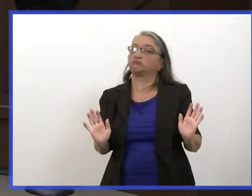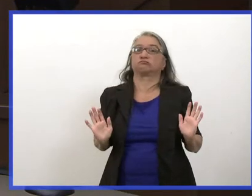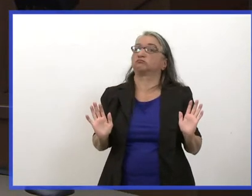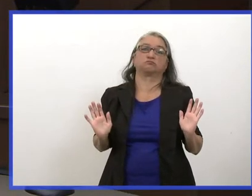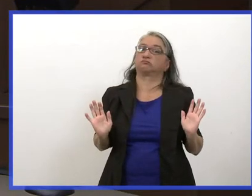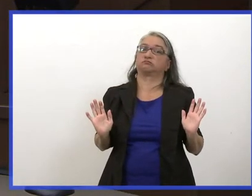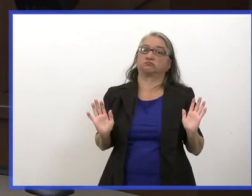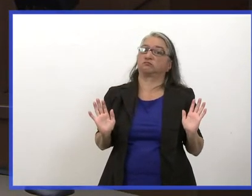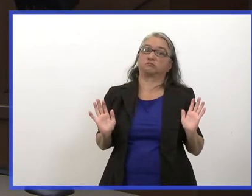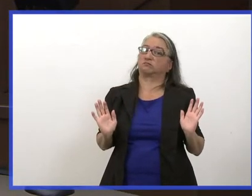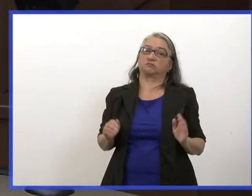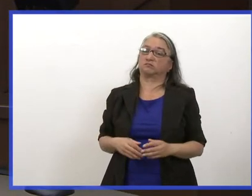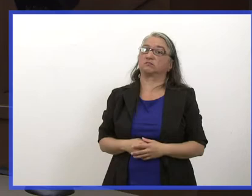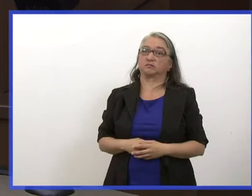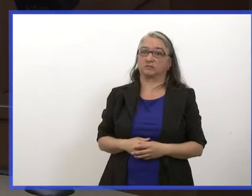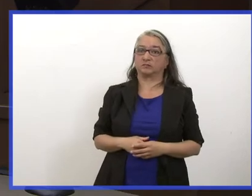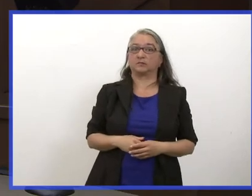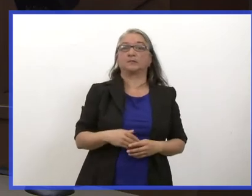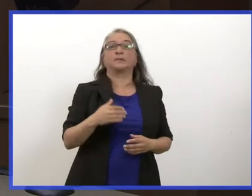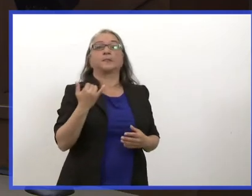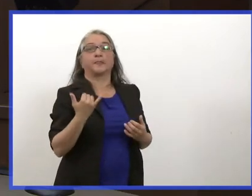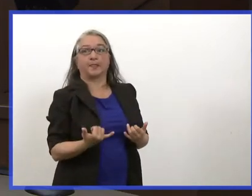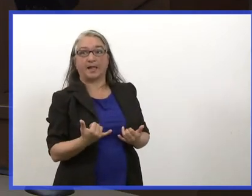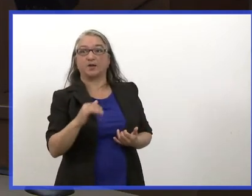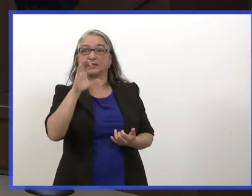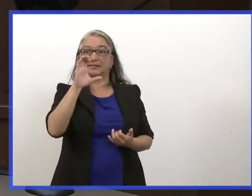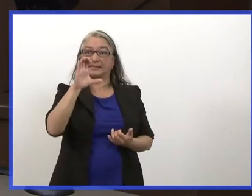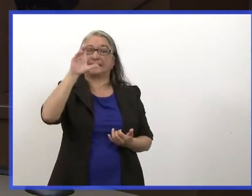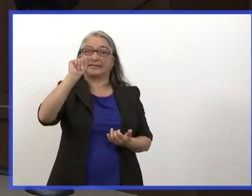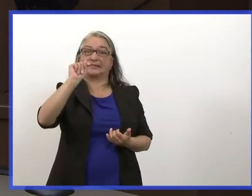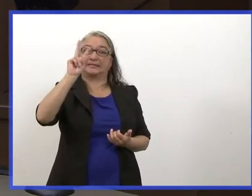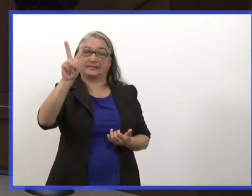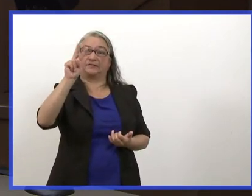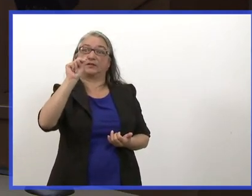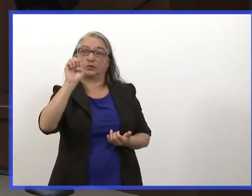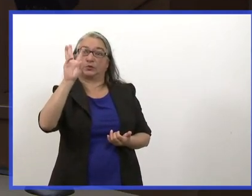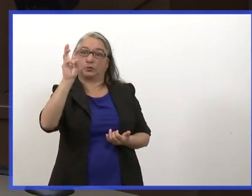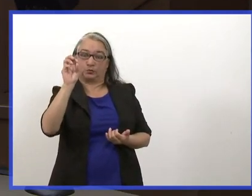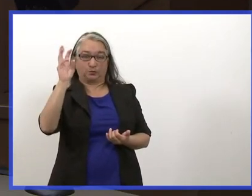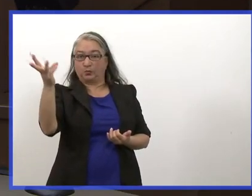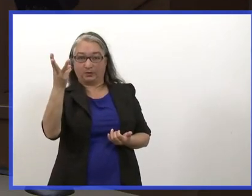From CTV Winnipeg, Michelle.